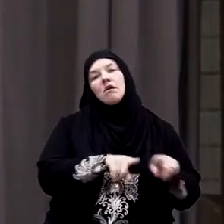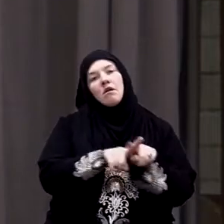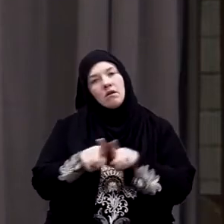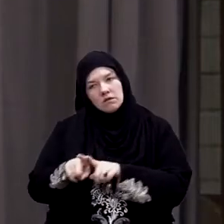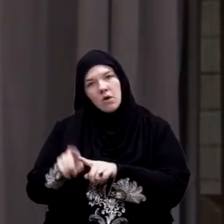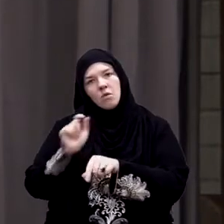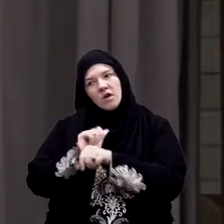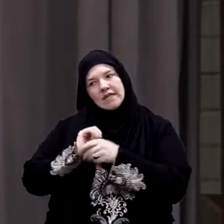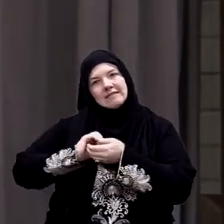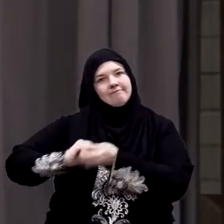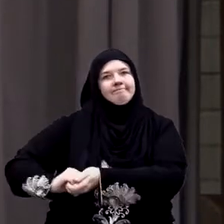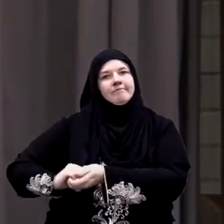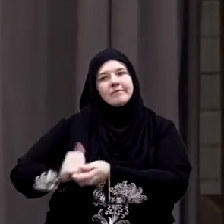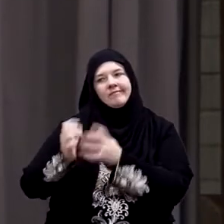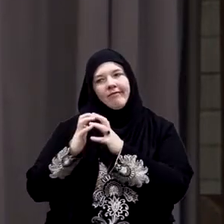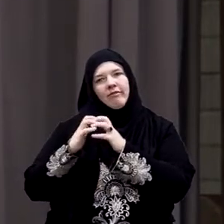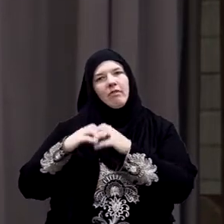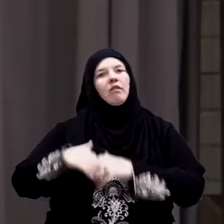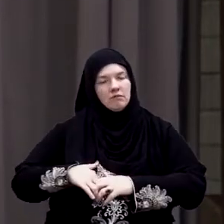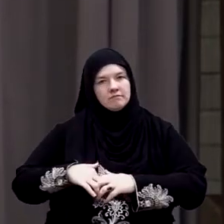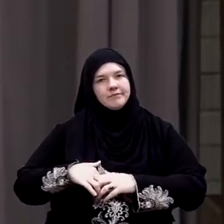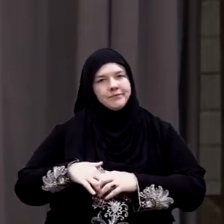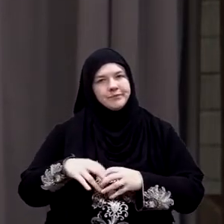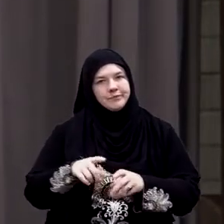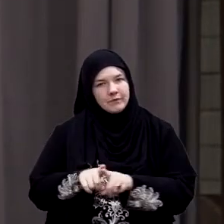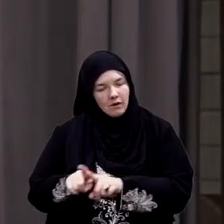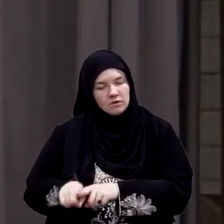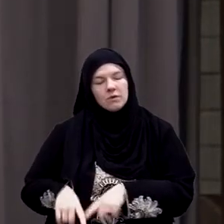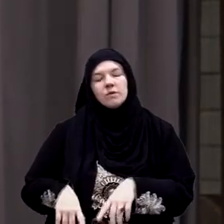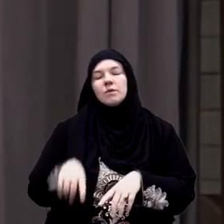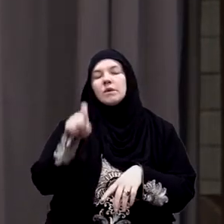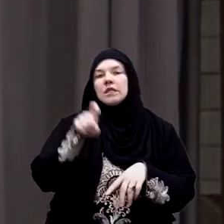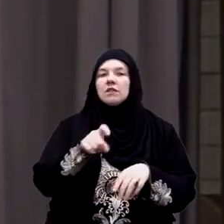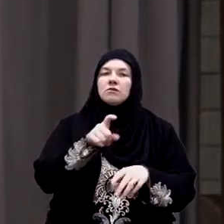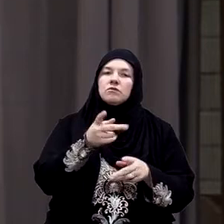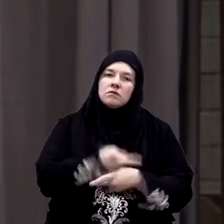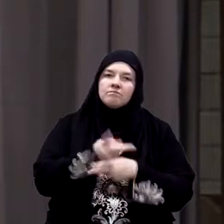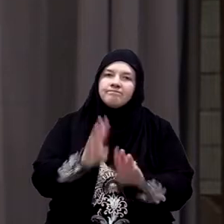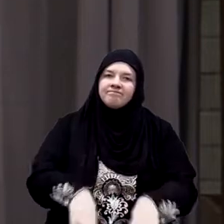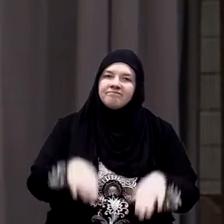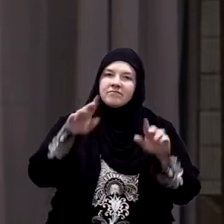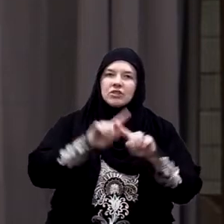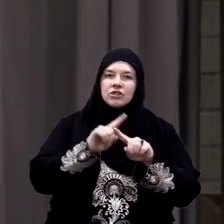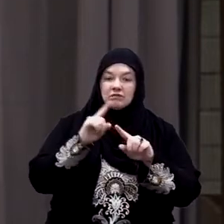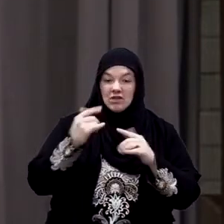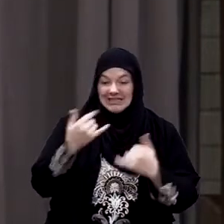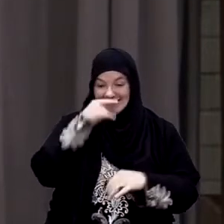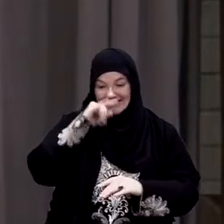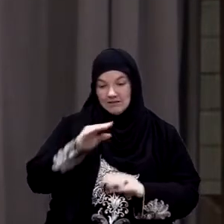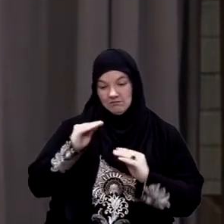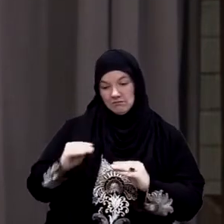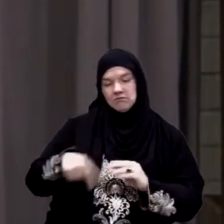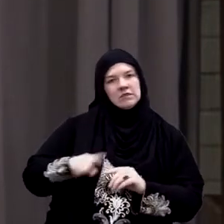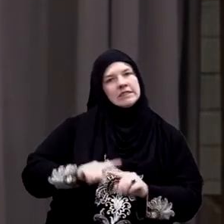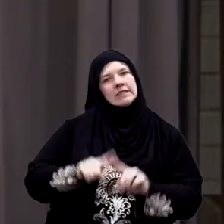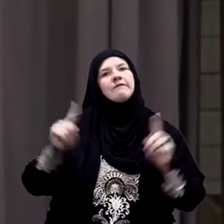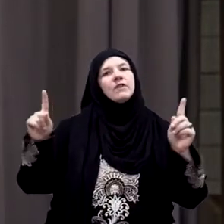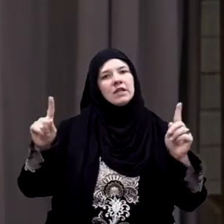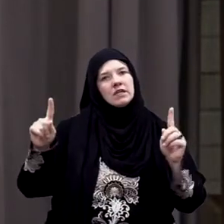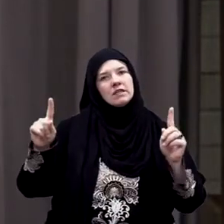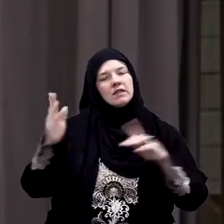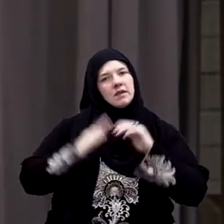of working together. So we need to raise a generation that is different, and the tools are the